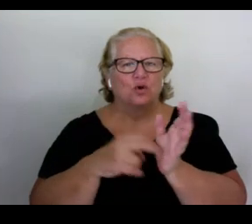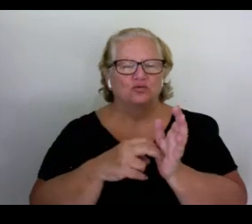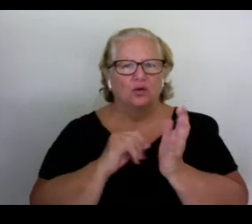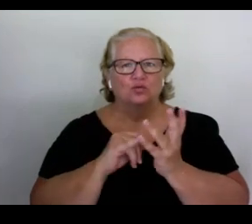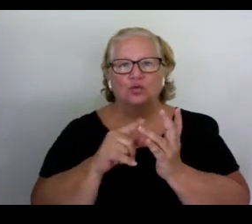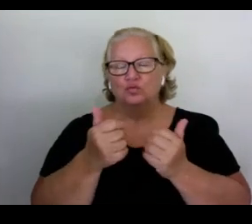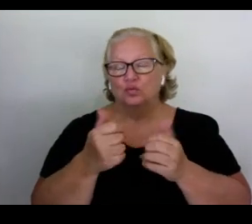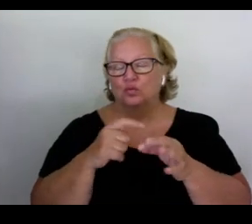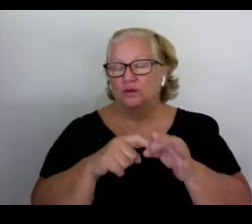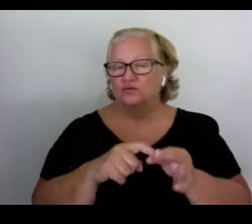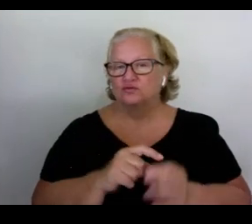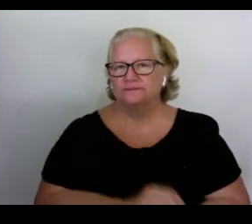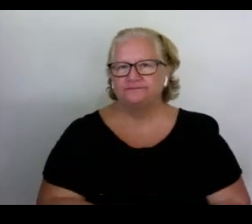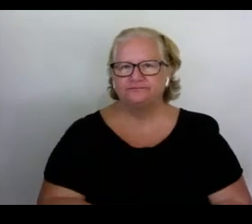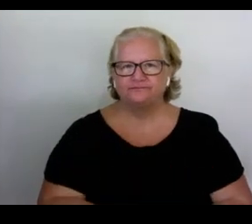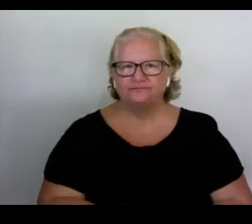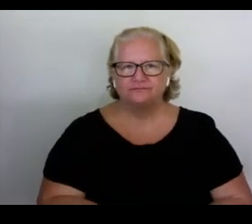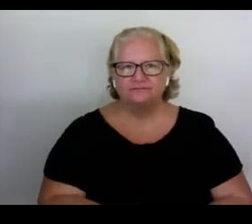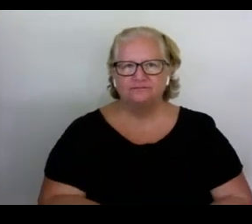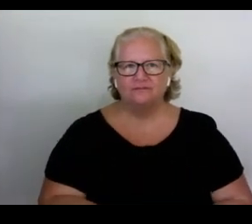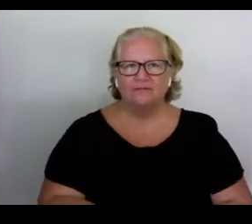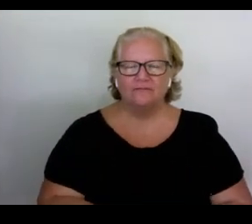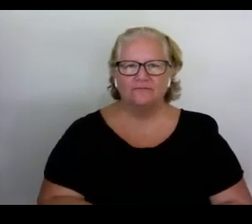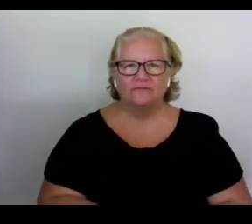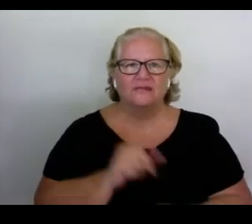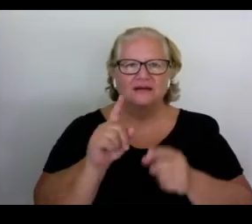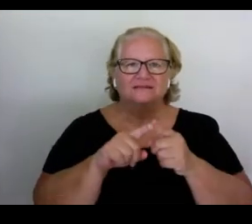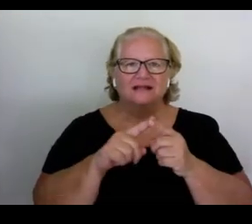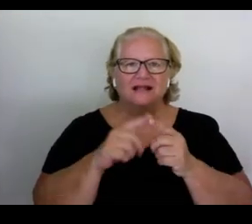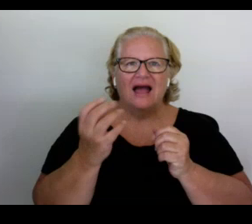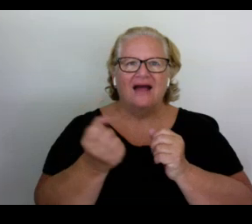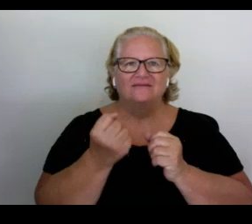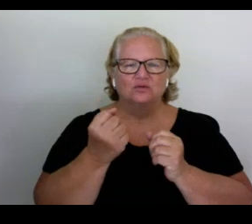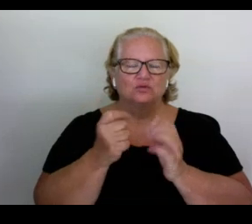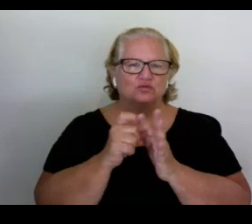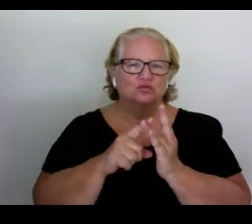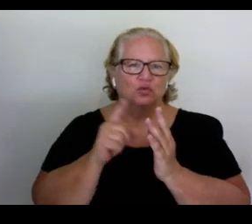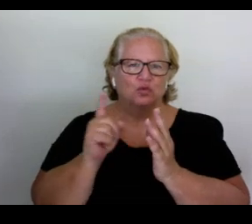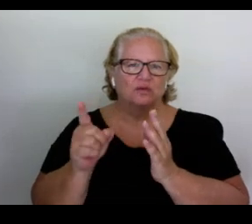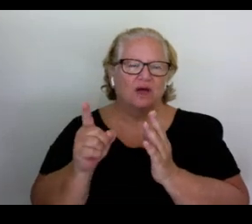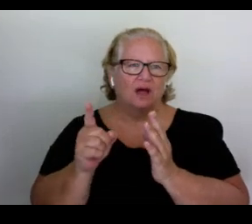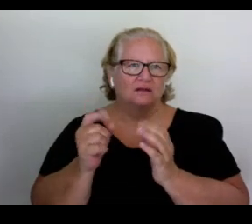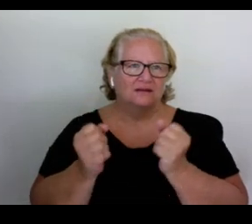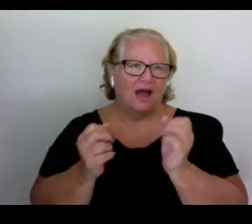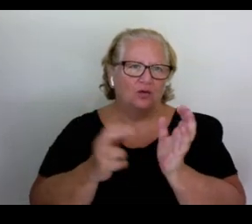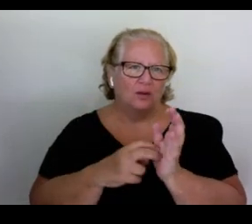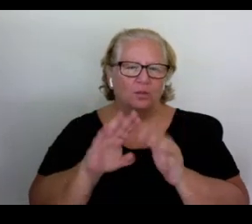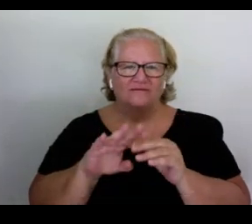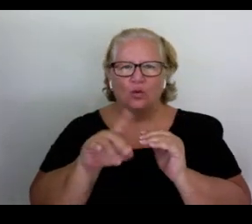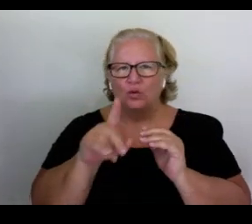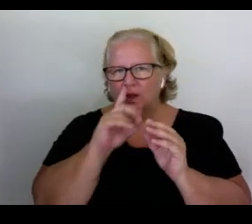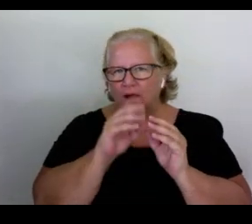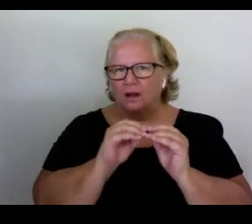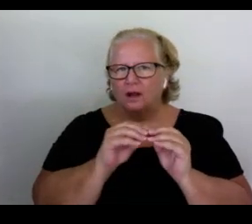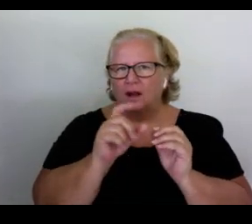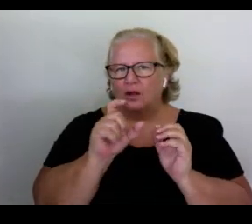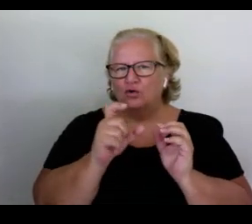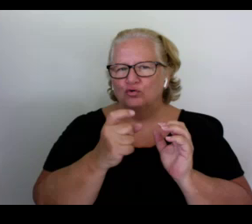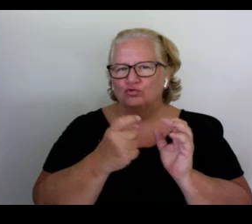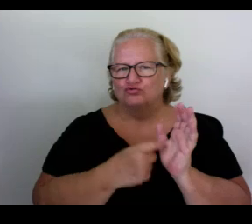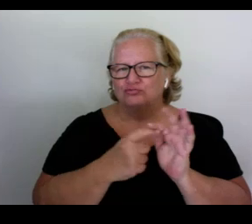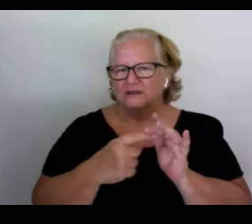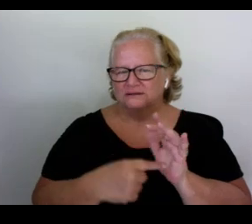question, and that's how you approach it, but you've still got to try and deal with the car contract before you can deal with the credit contract in that